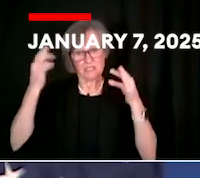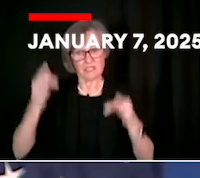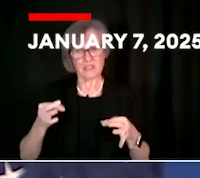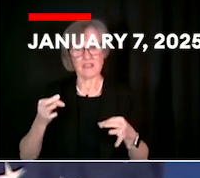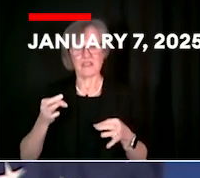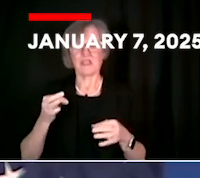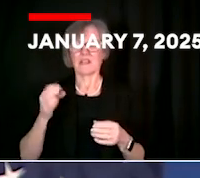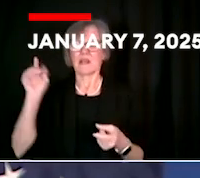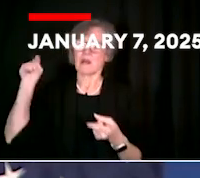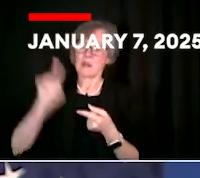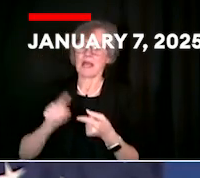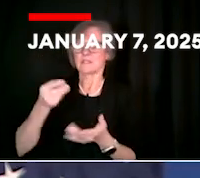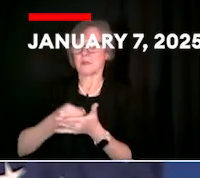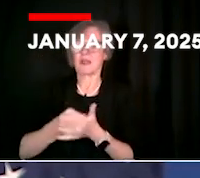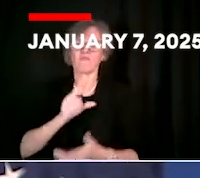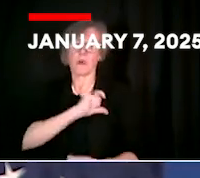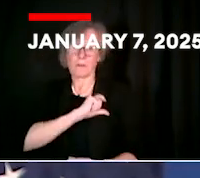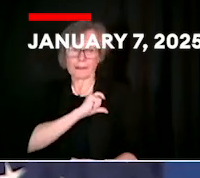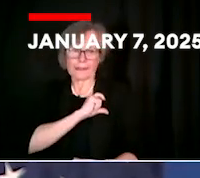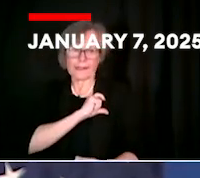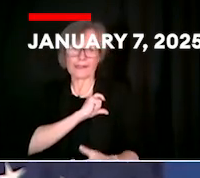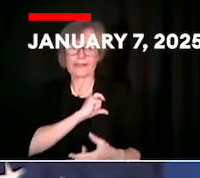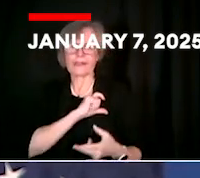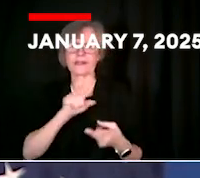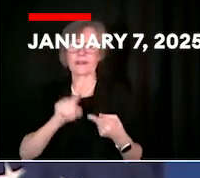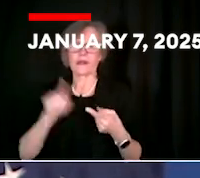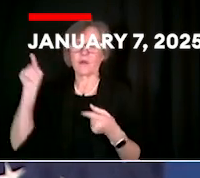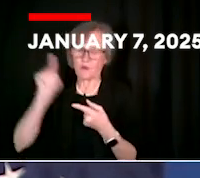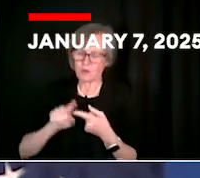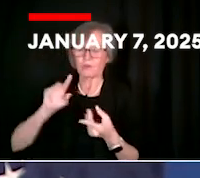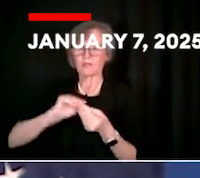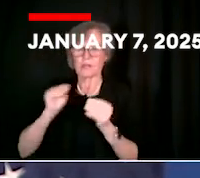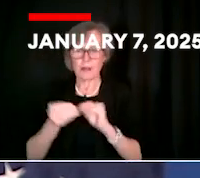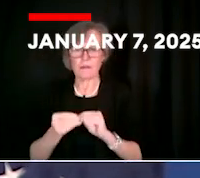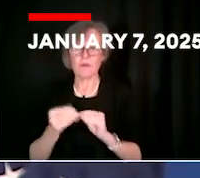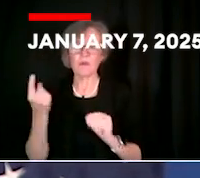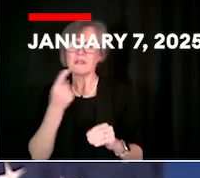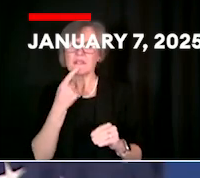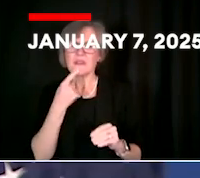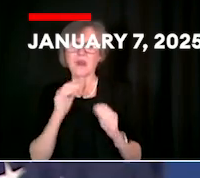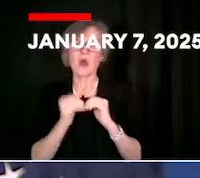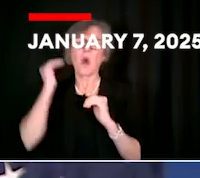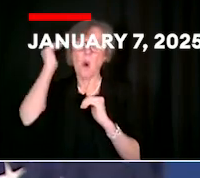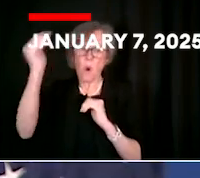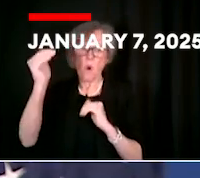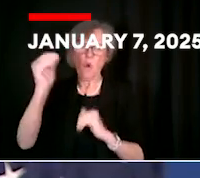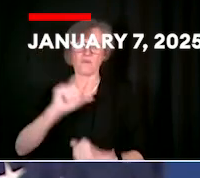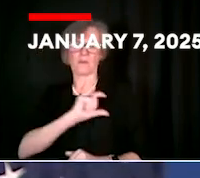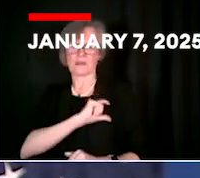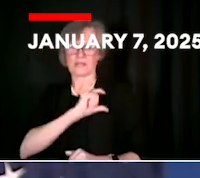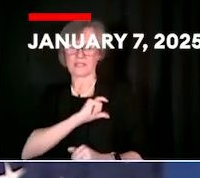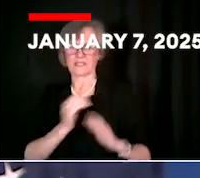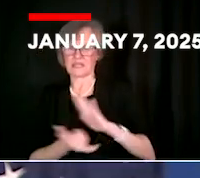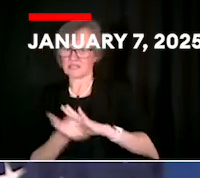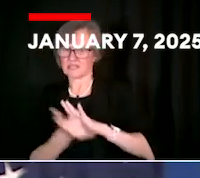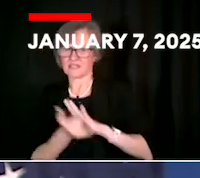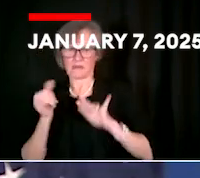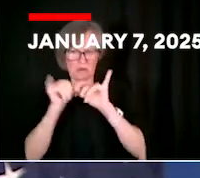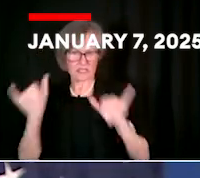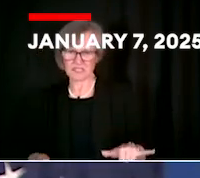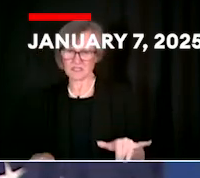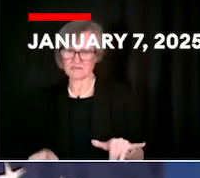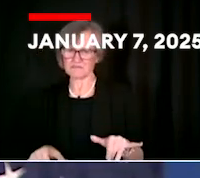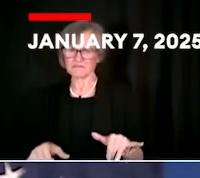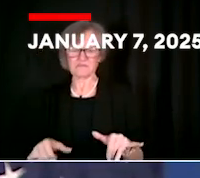police department, reduce the numbers. One said that we were over-policing the subway system. You know, we